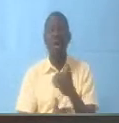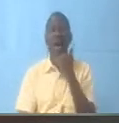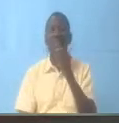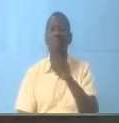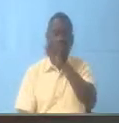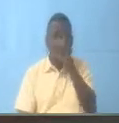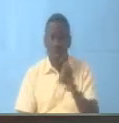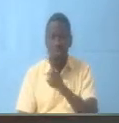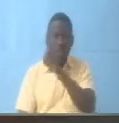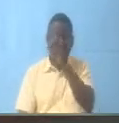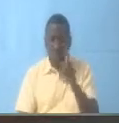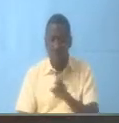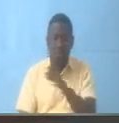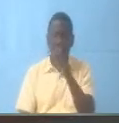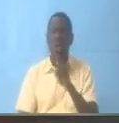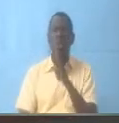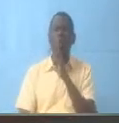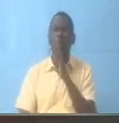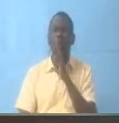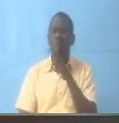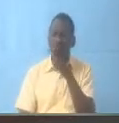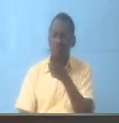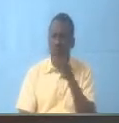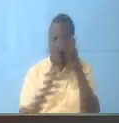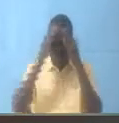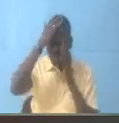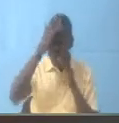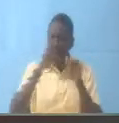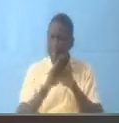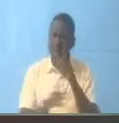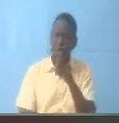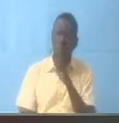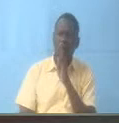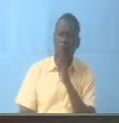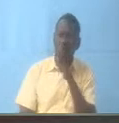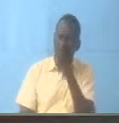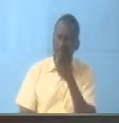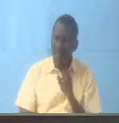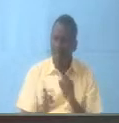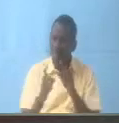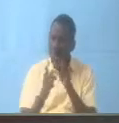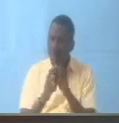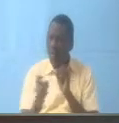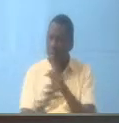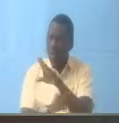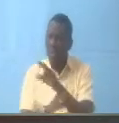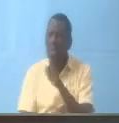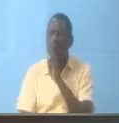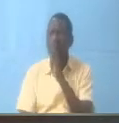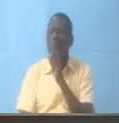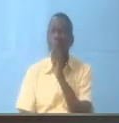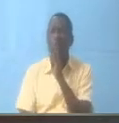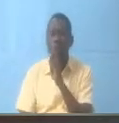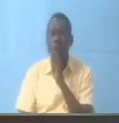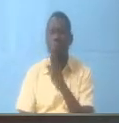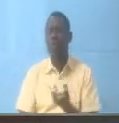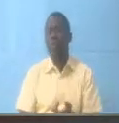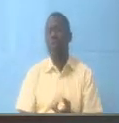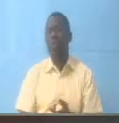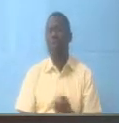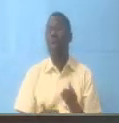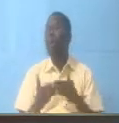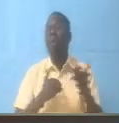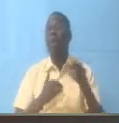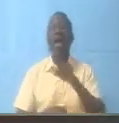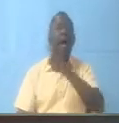kept asking them, who gave you the orders? Who gave the orders? But mostly, they would come and say, from above. But in the